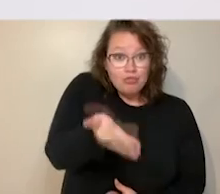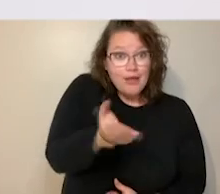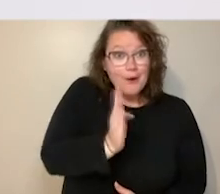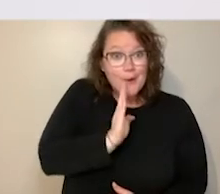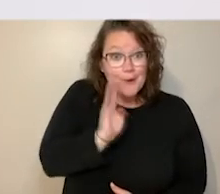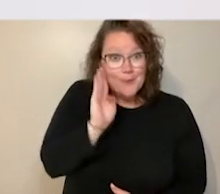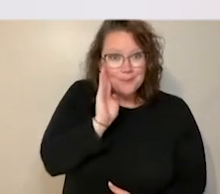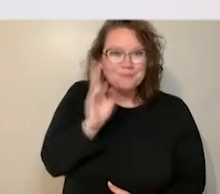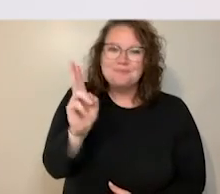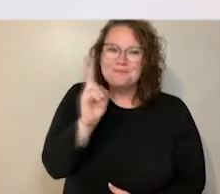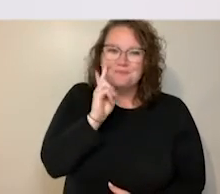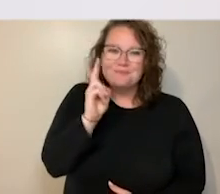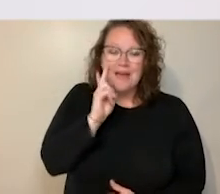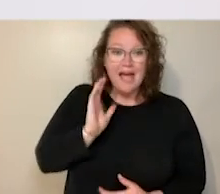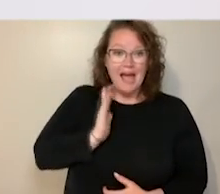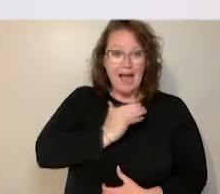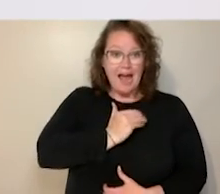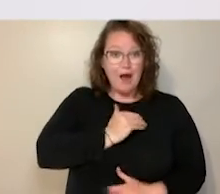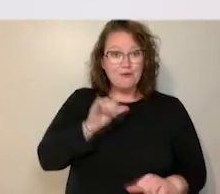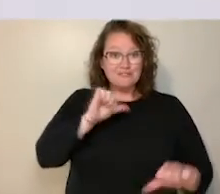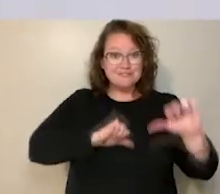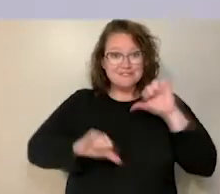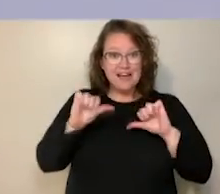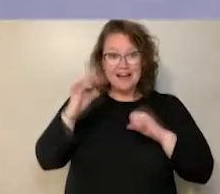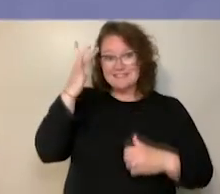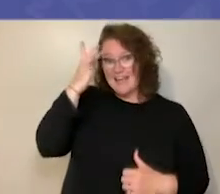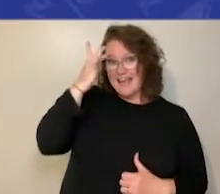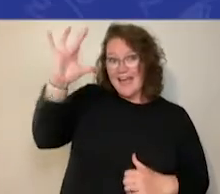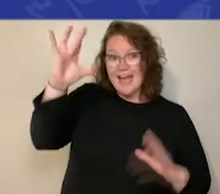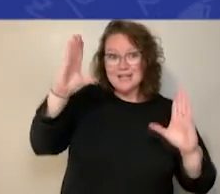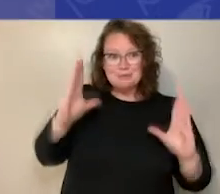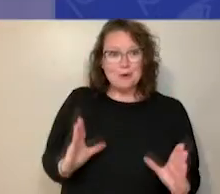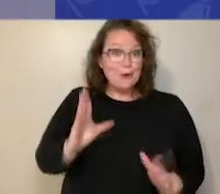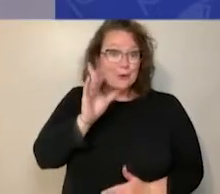our in-house science expert. Take it away!